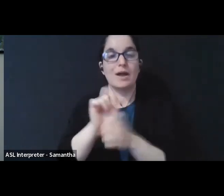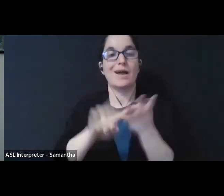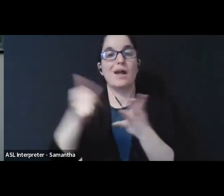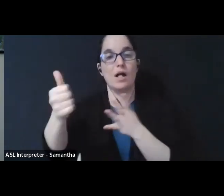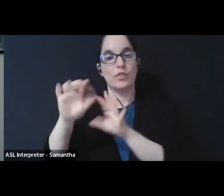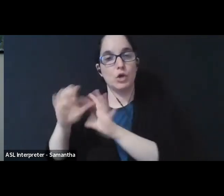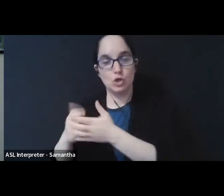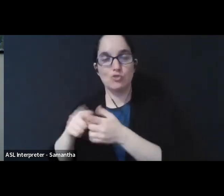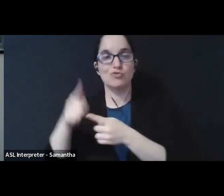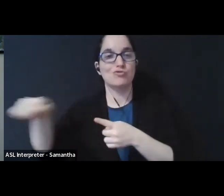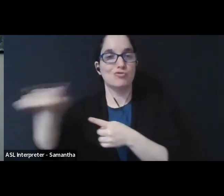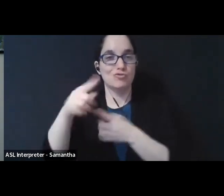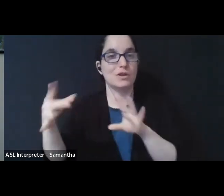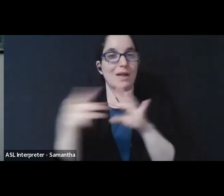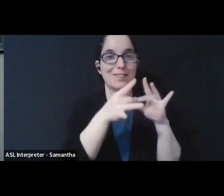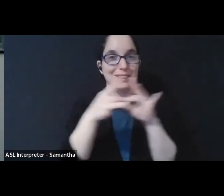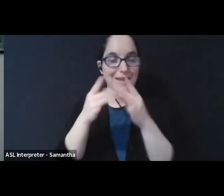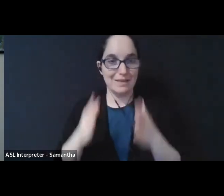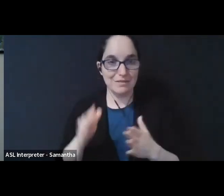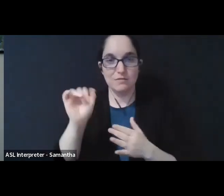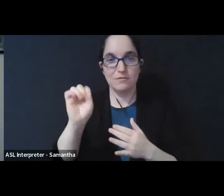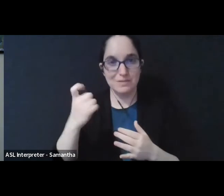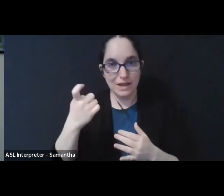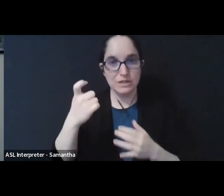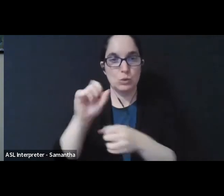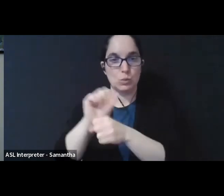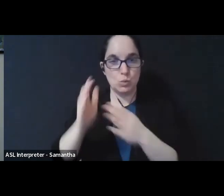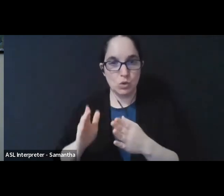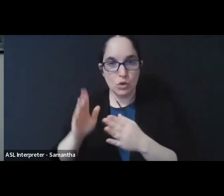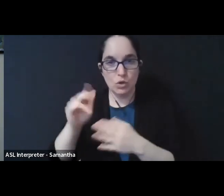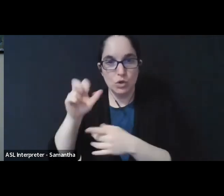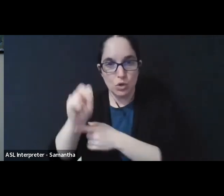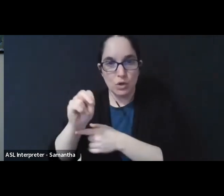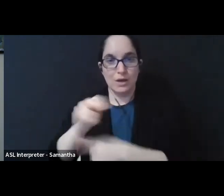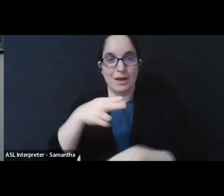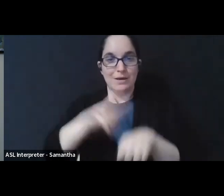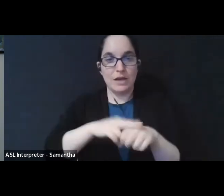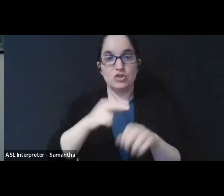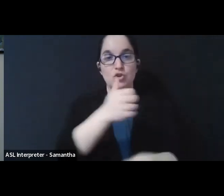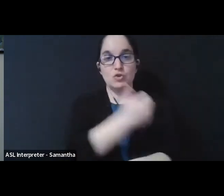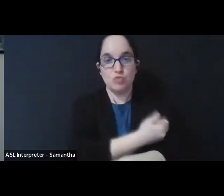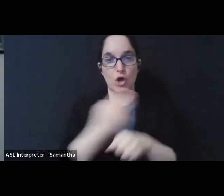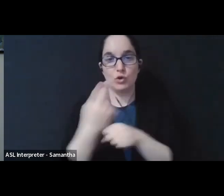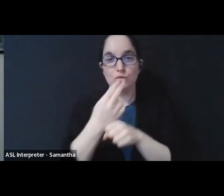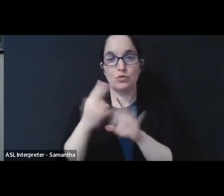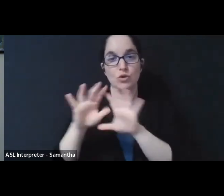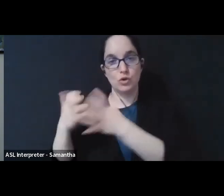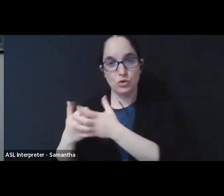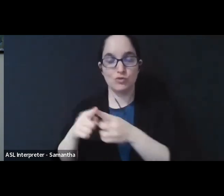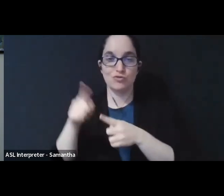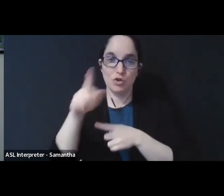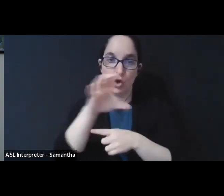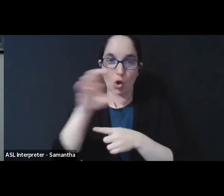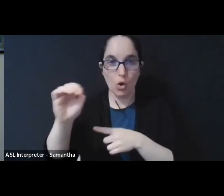the Urban Survivors Union, the National Drug User Union. And Caty is also the co-founding, co-organizer, and